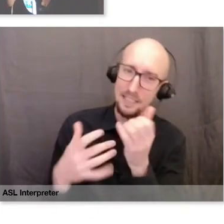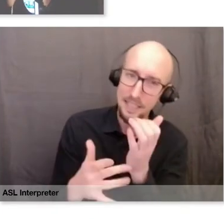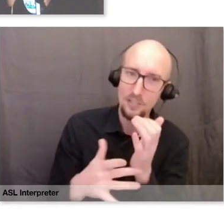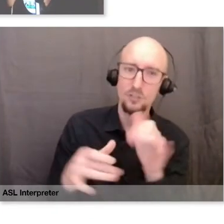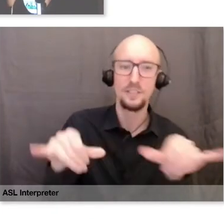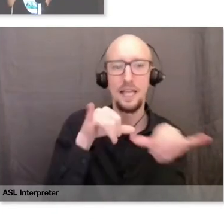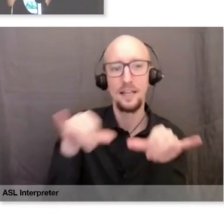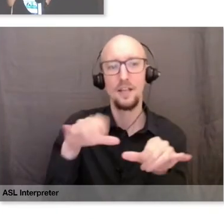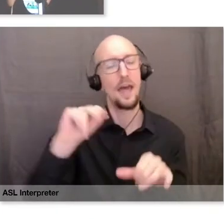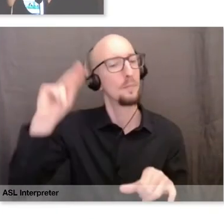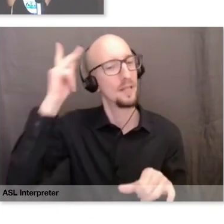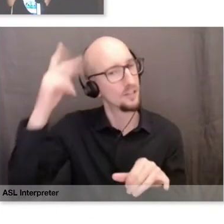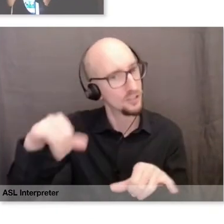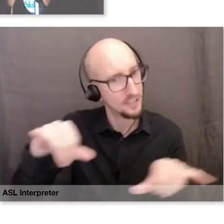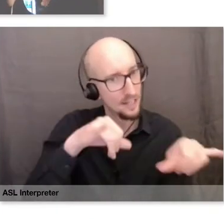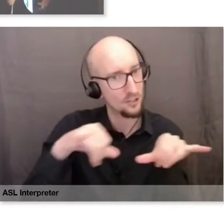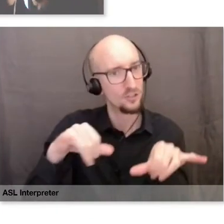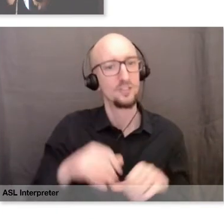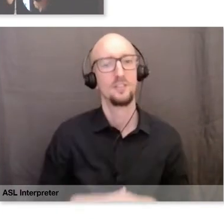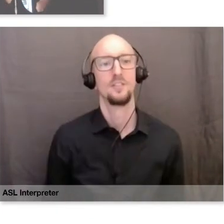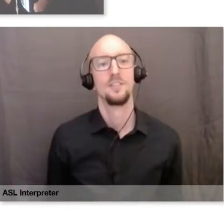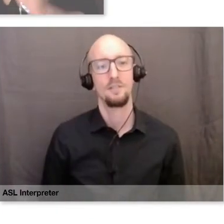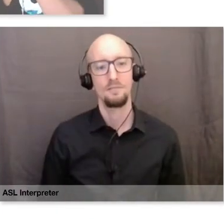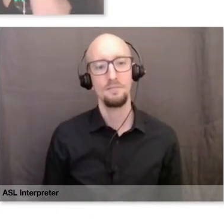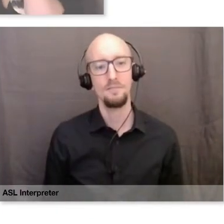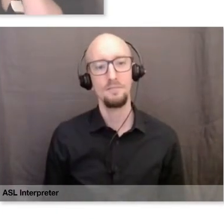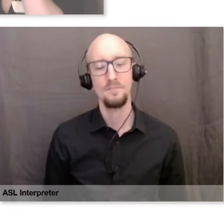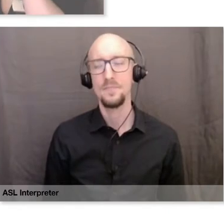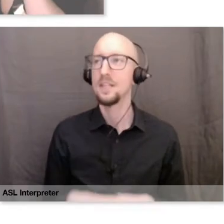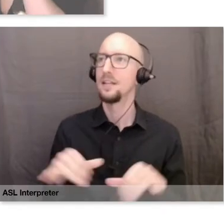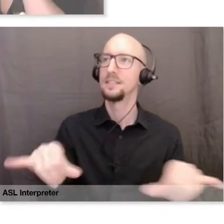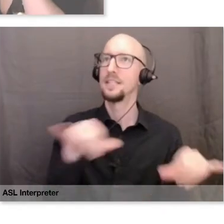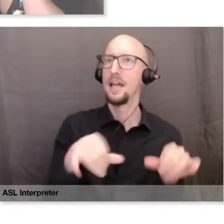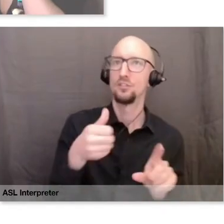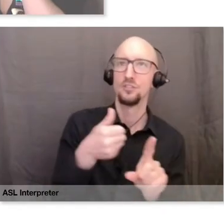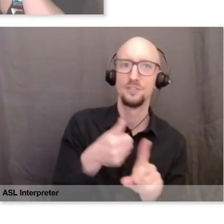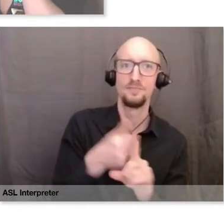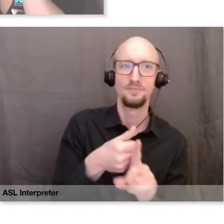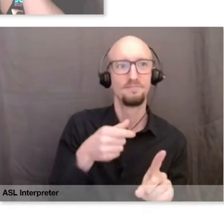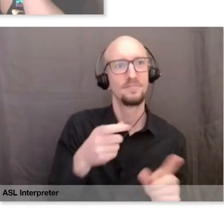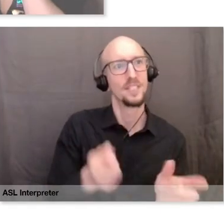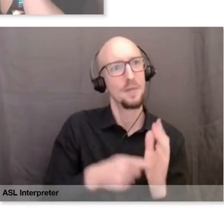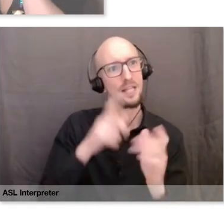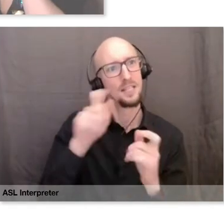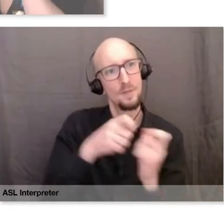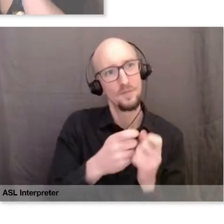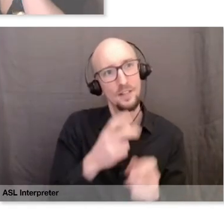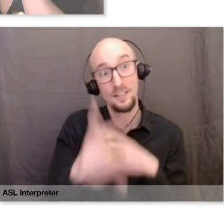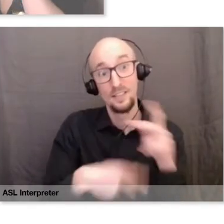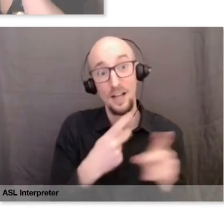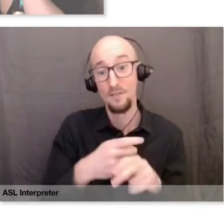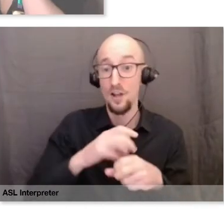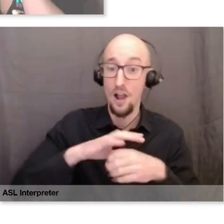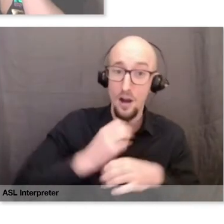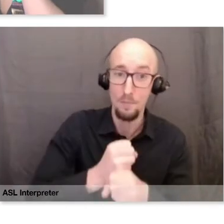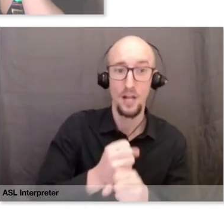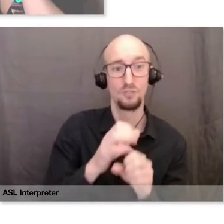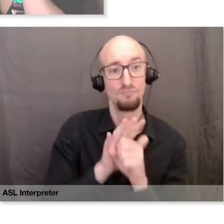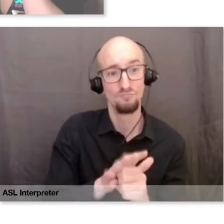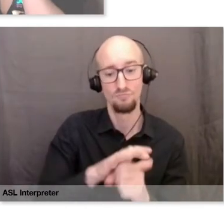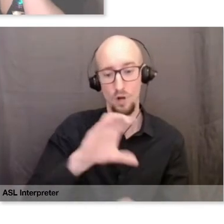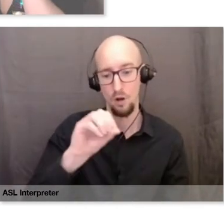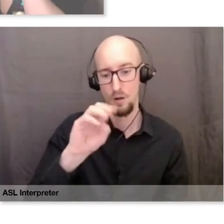and political, standards that demand particular kinds of compressions and that